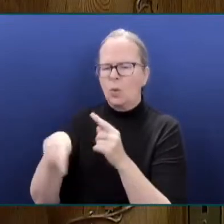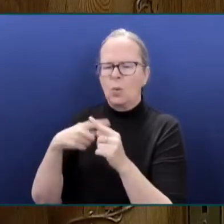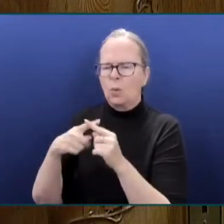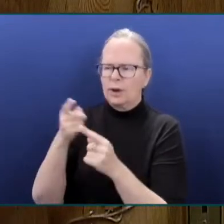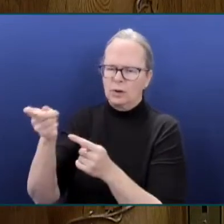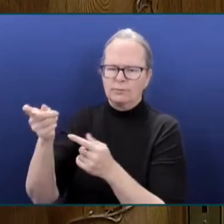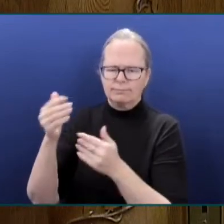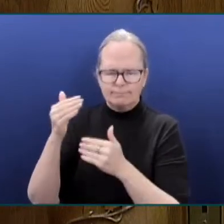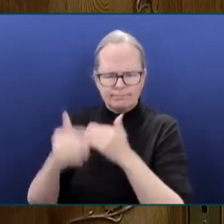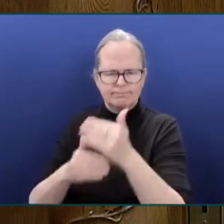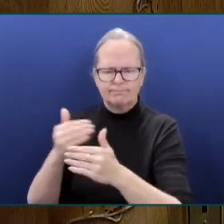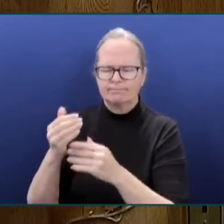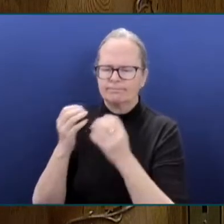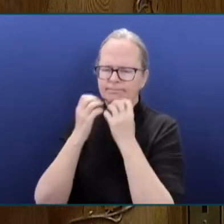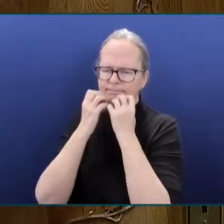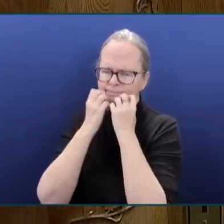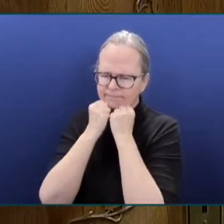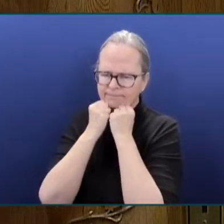Minister of Environment.